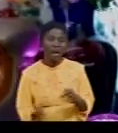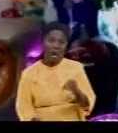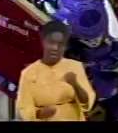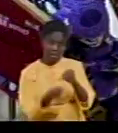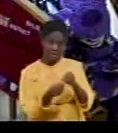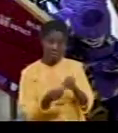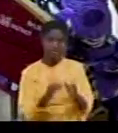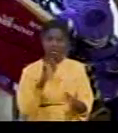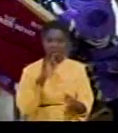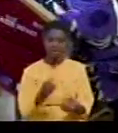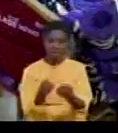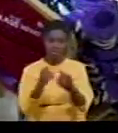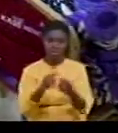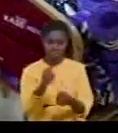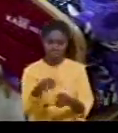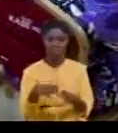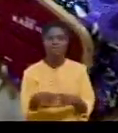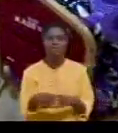is coming.